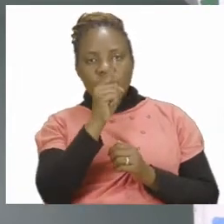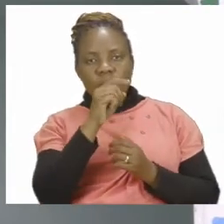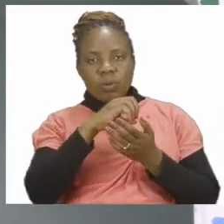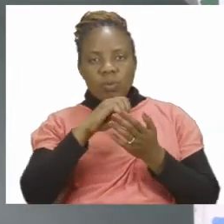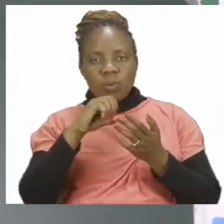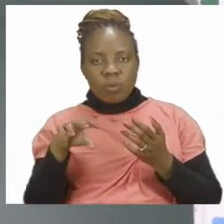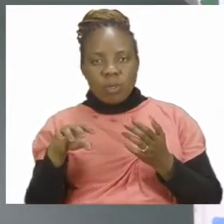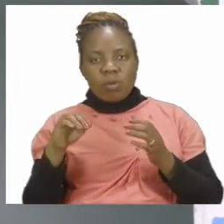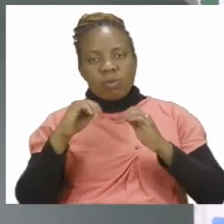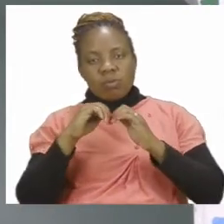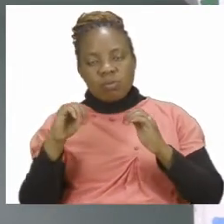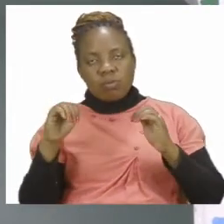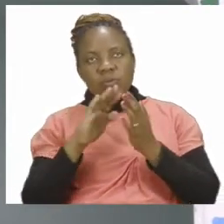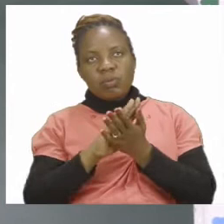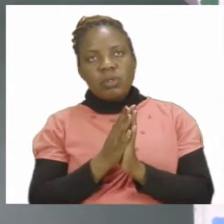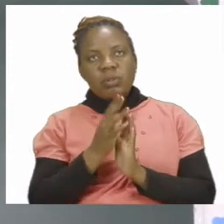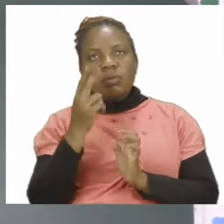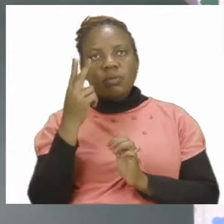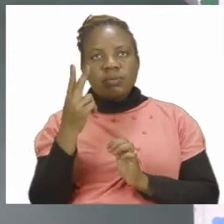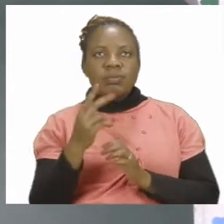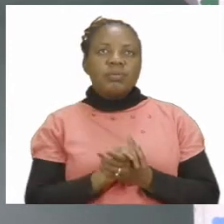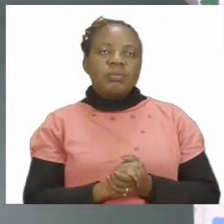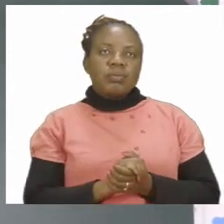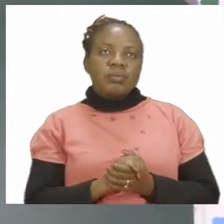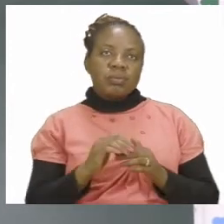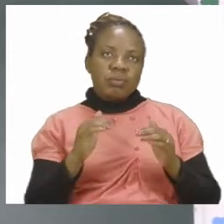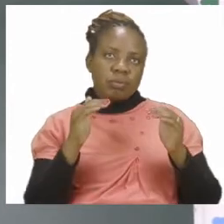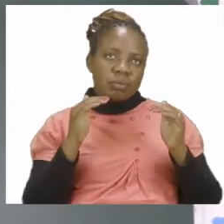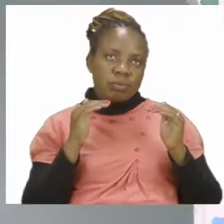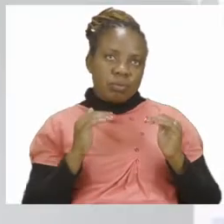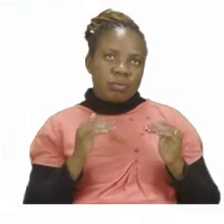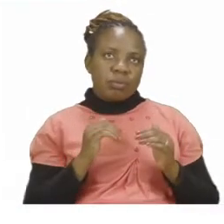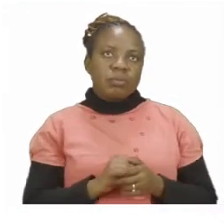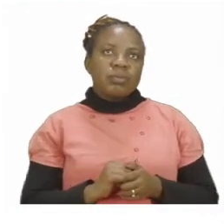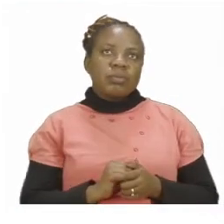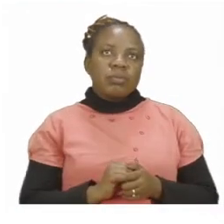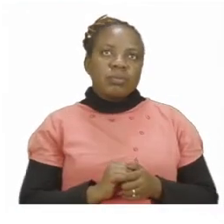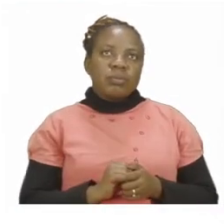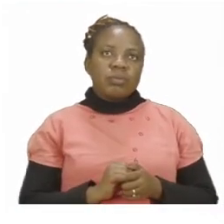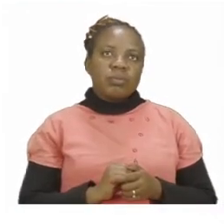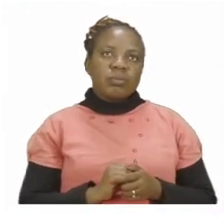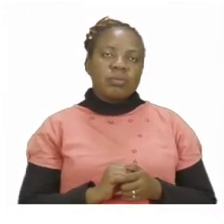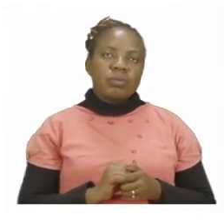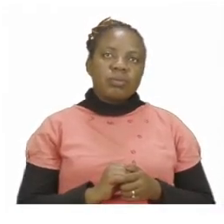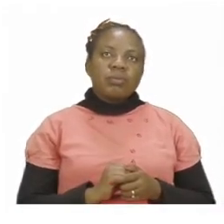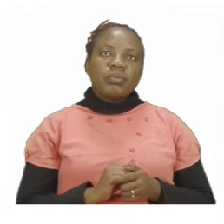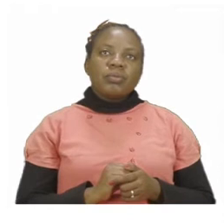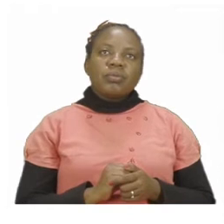quickly look at the next part of the activity before you go on to fix all the other